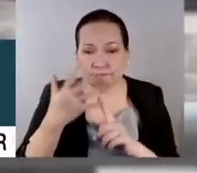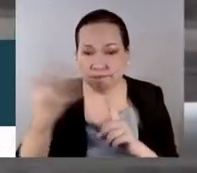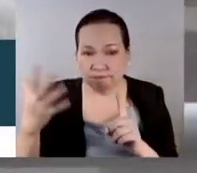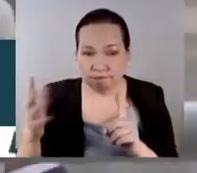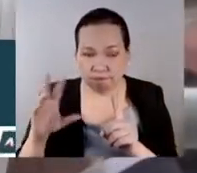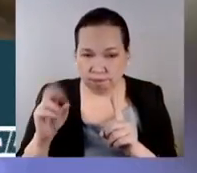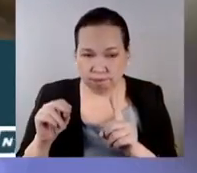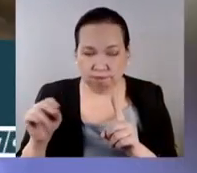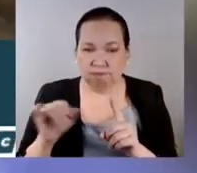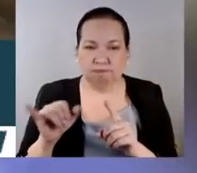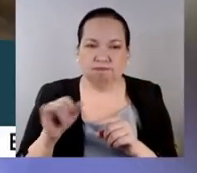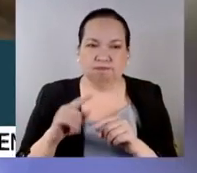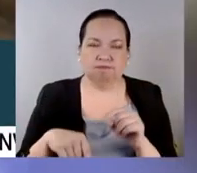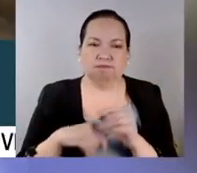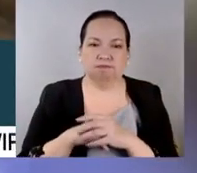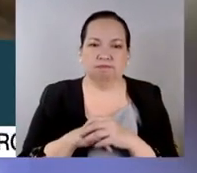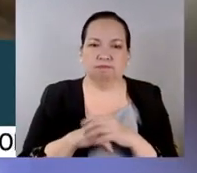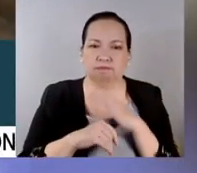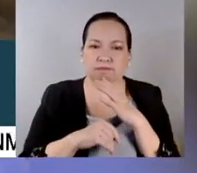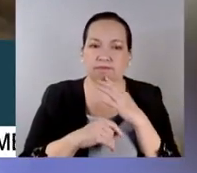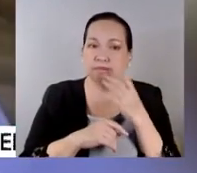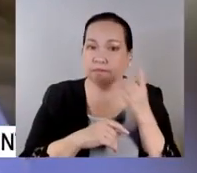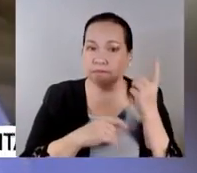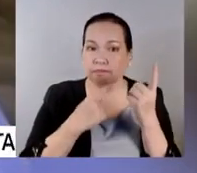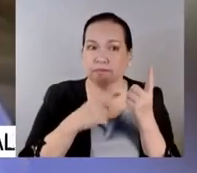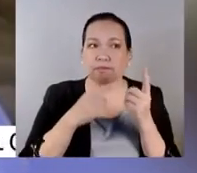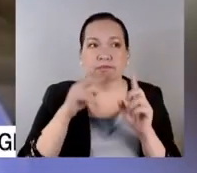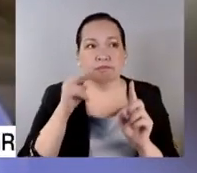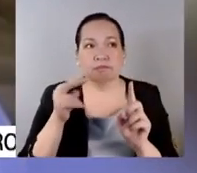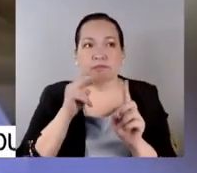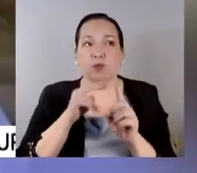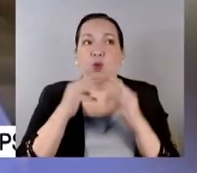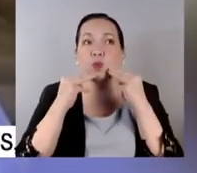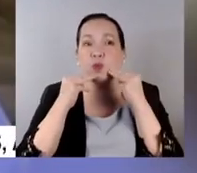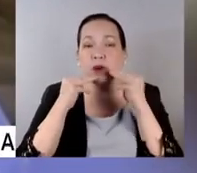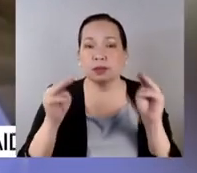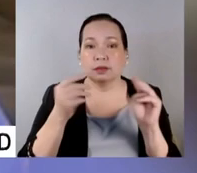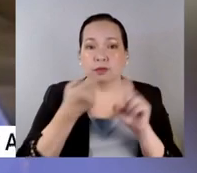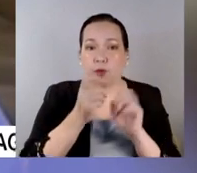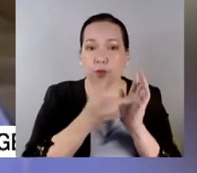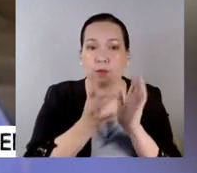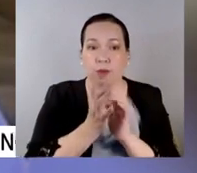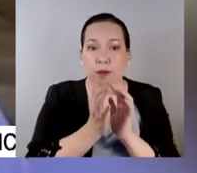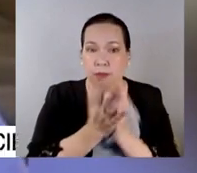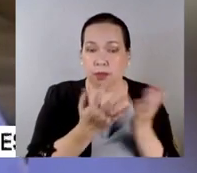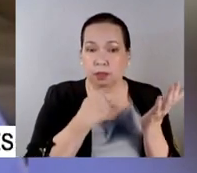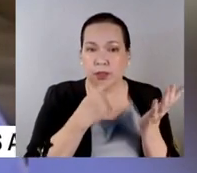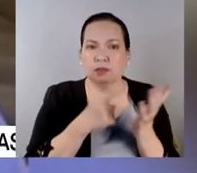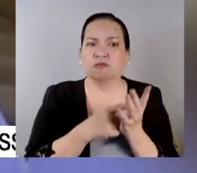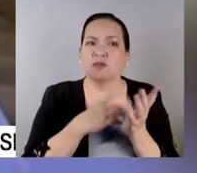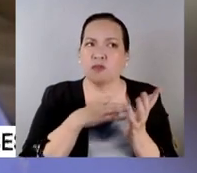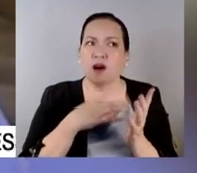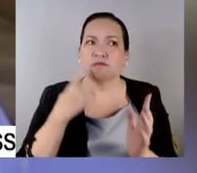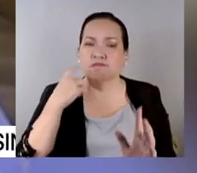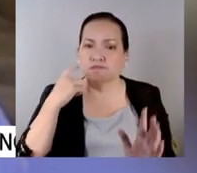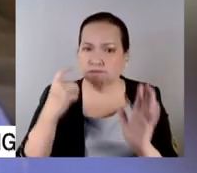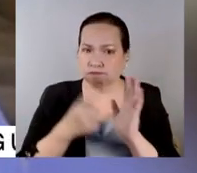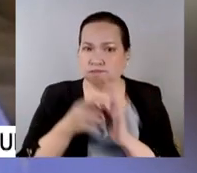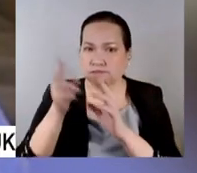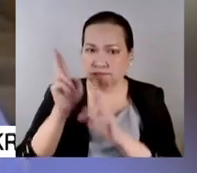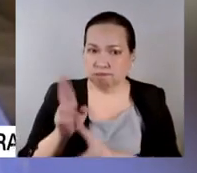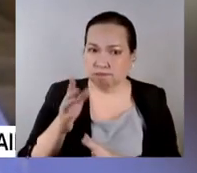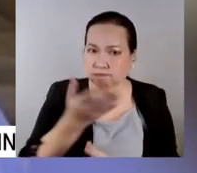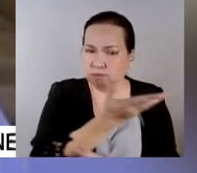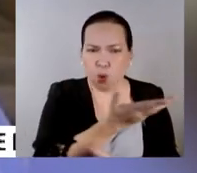plus community. You have to take a look at the overall message of the Bible, which is affirming of the dignity and the humanity of